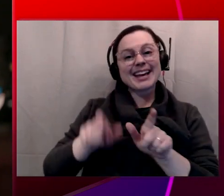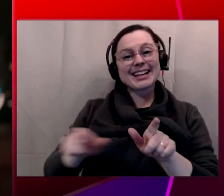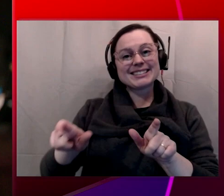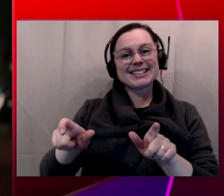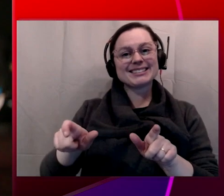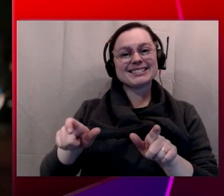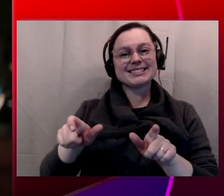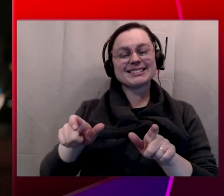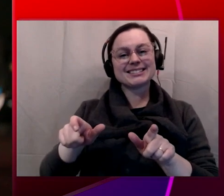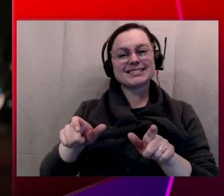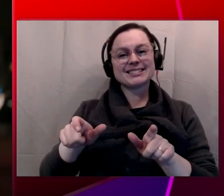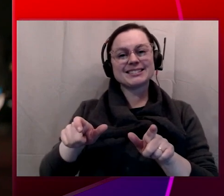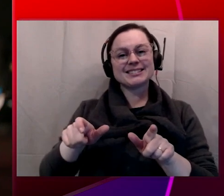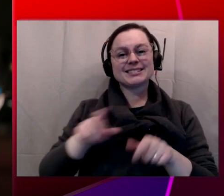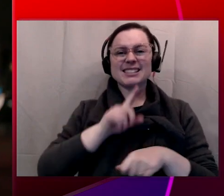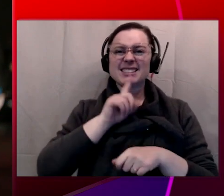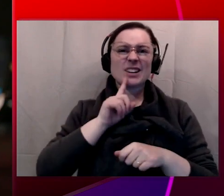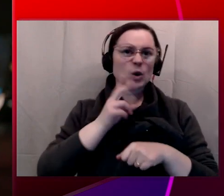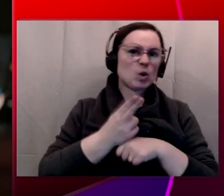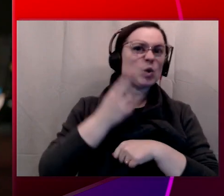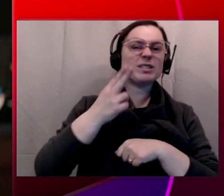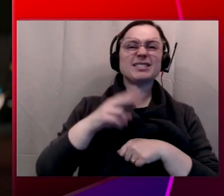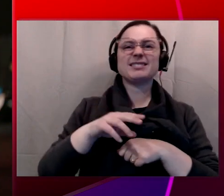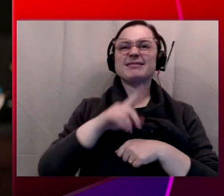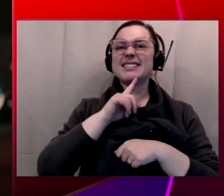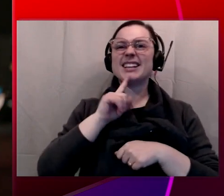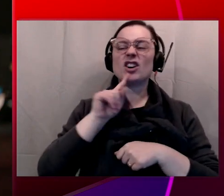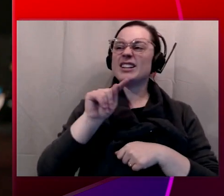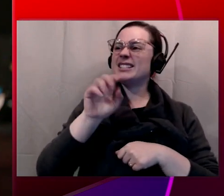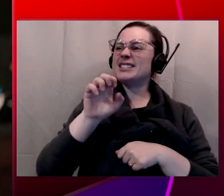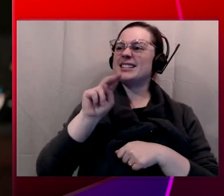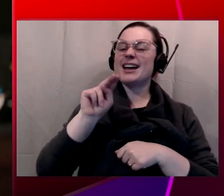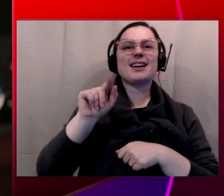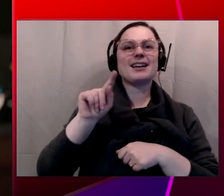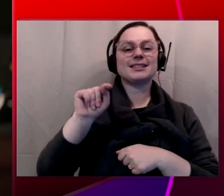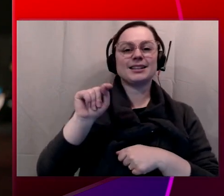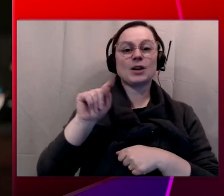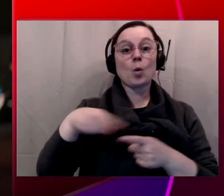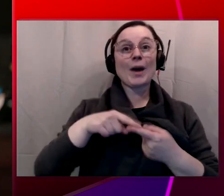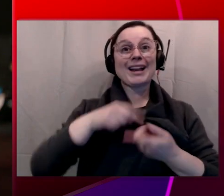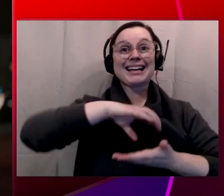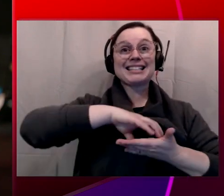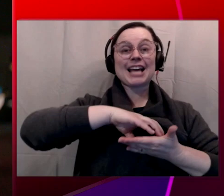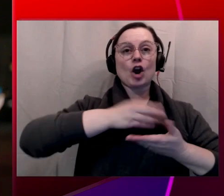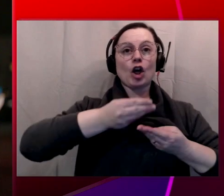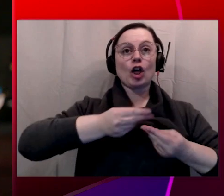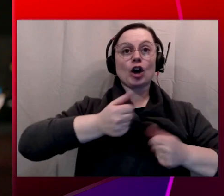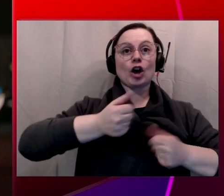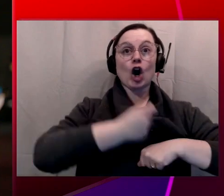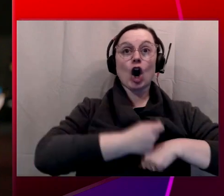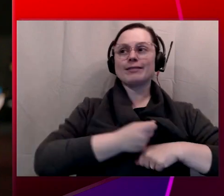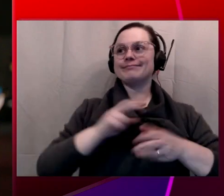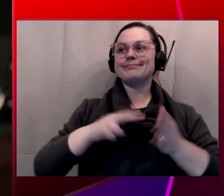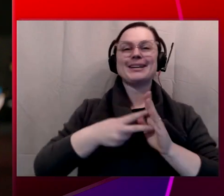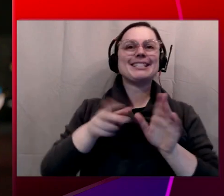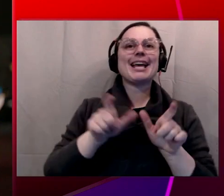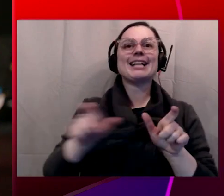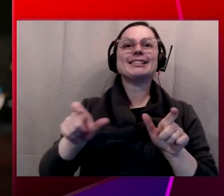it's single use, single tenant. So as soon as the container is gone, the instance is gone,